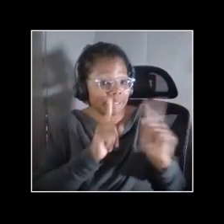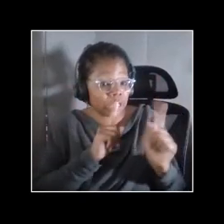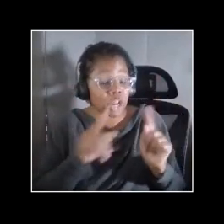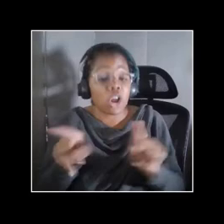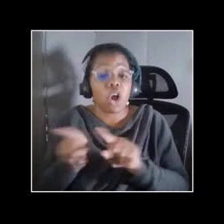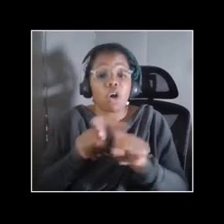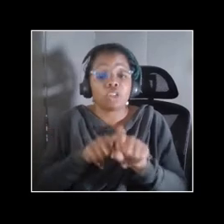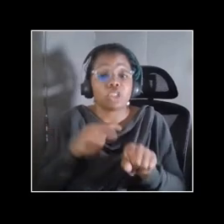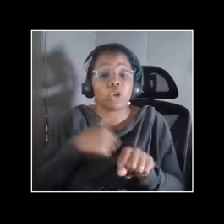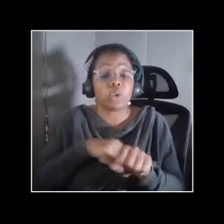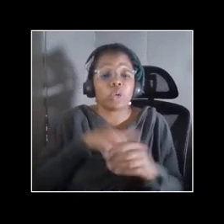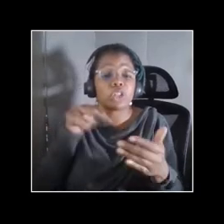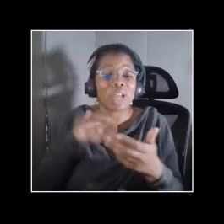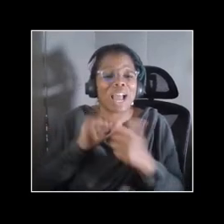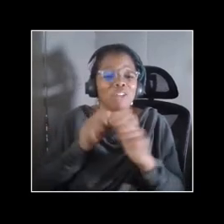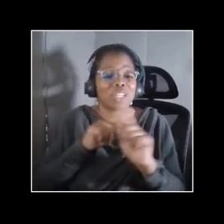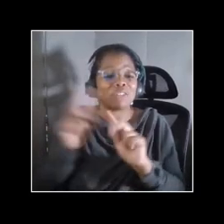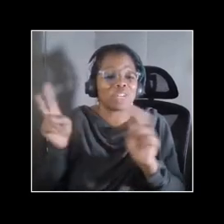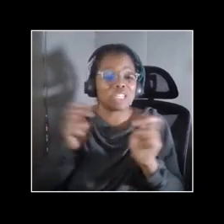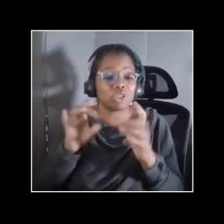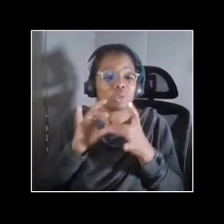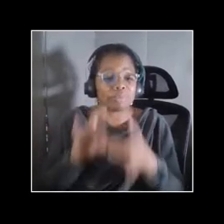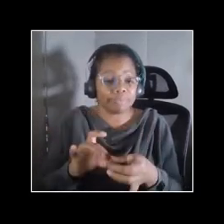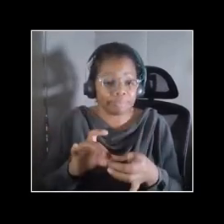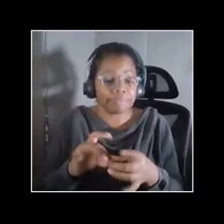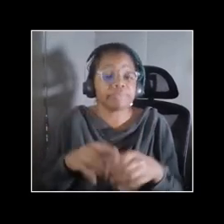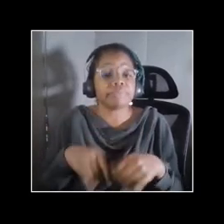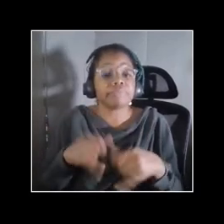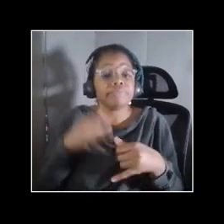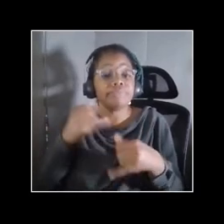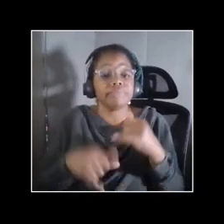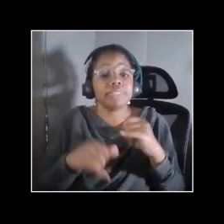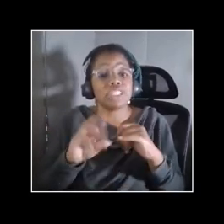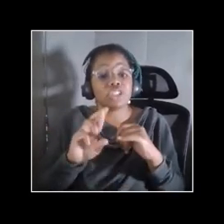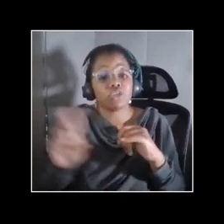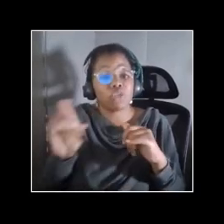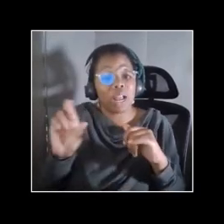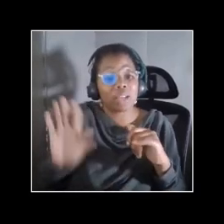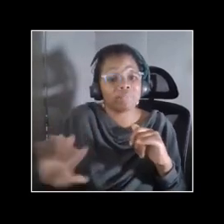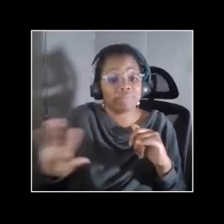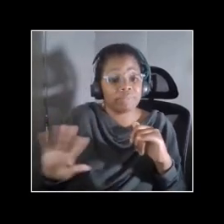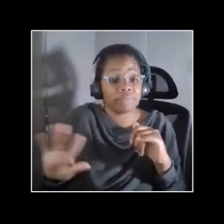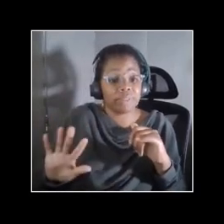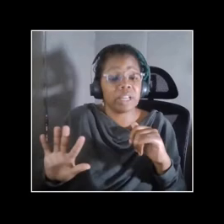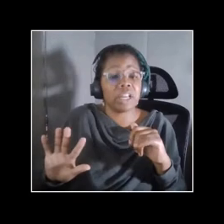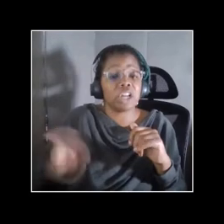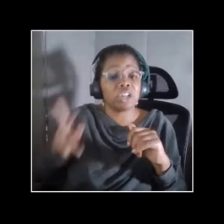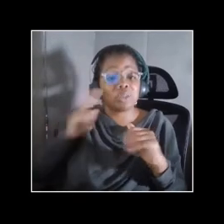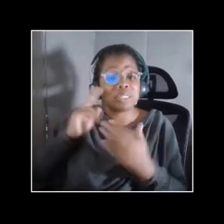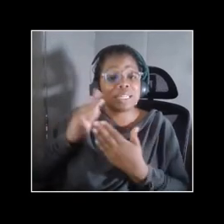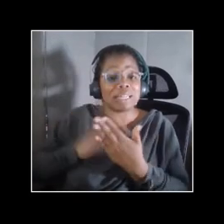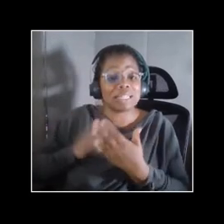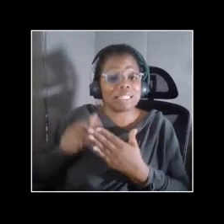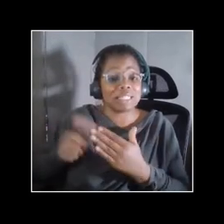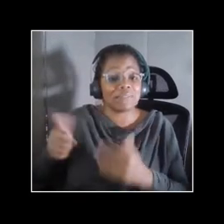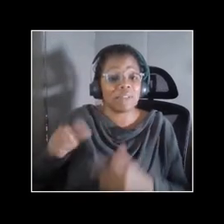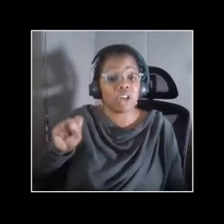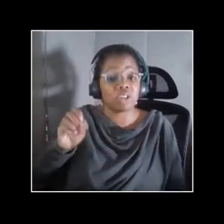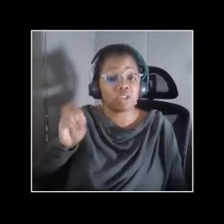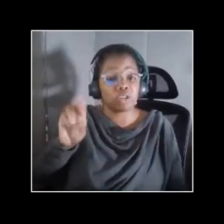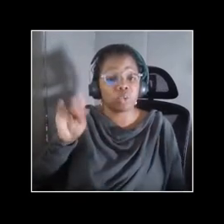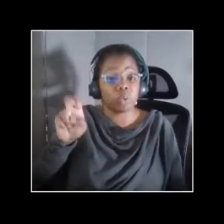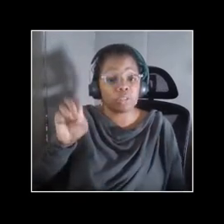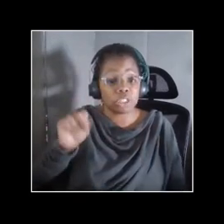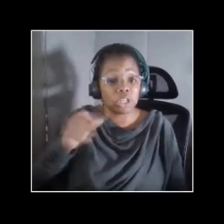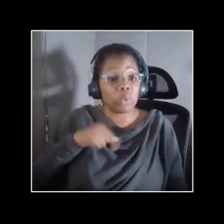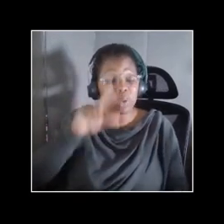different issues were tied together. And then finally, on the bottom right, you'll see a list of other sources that we believe